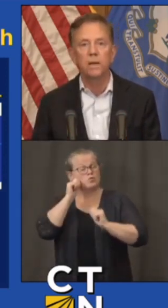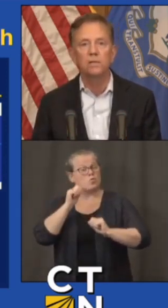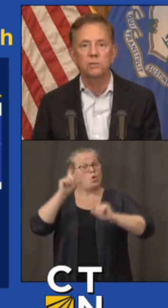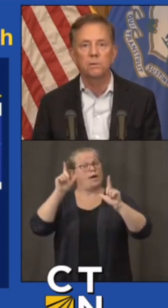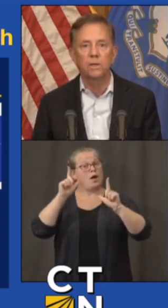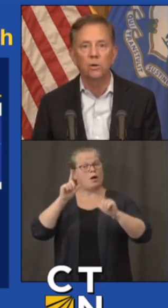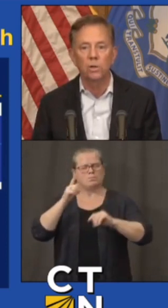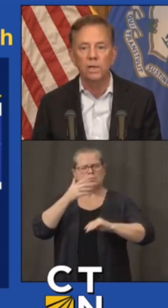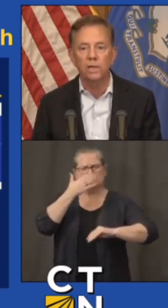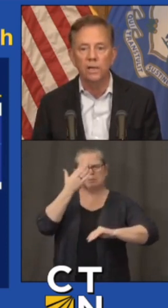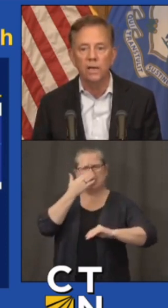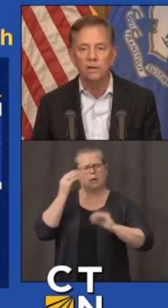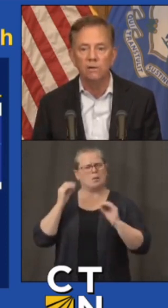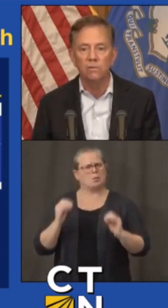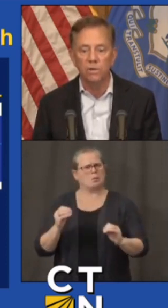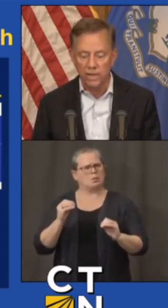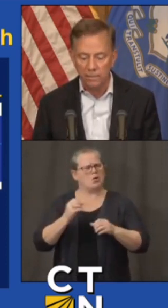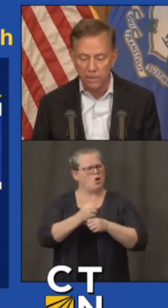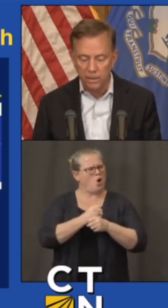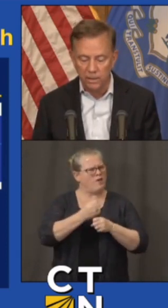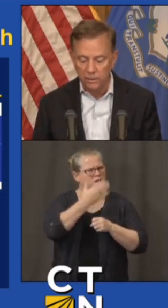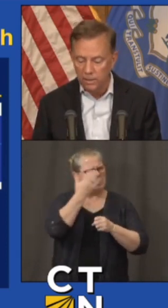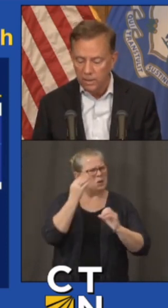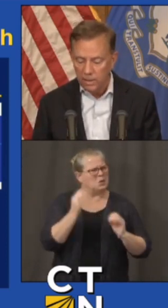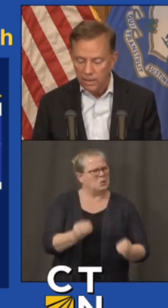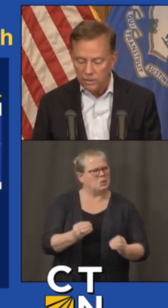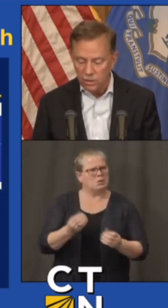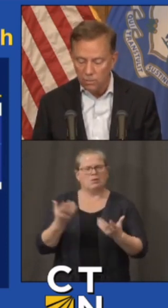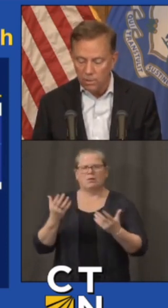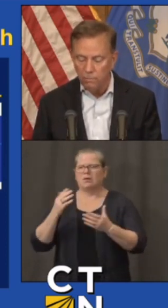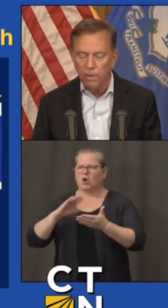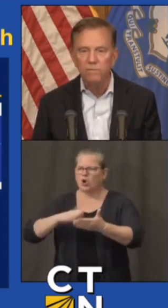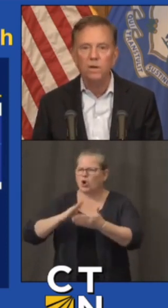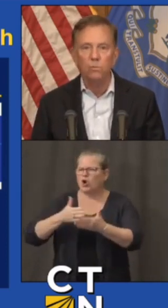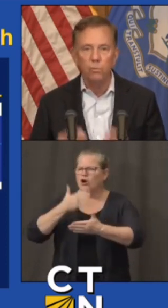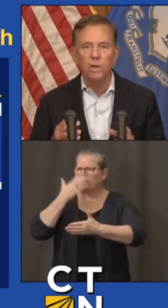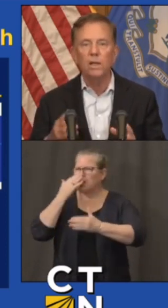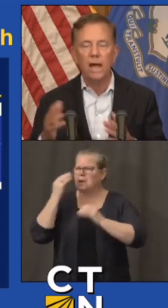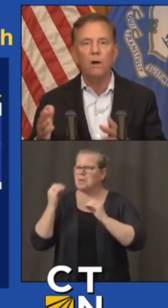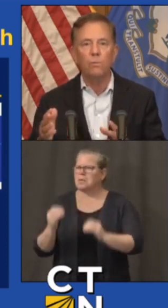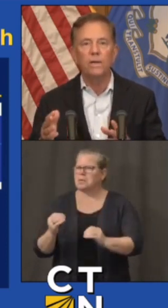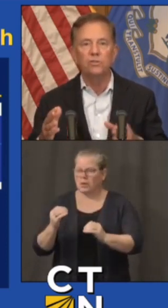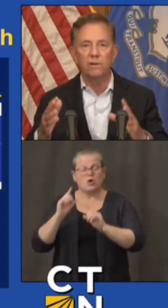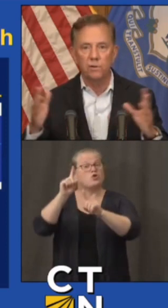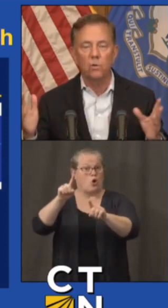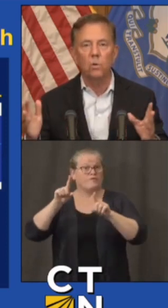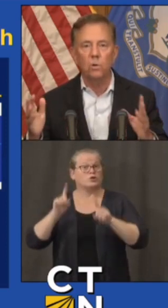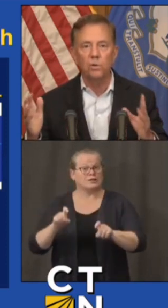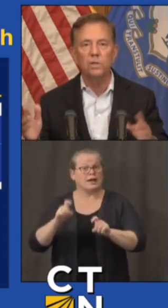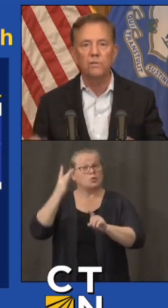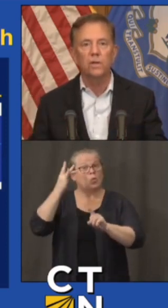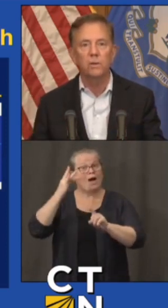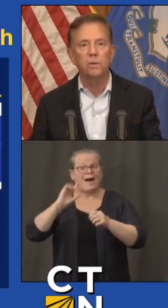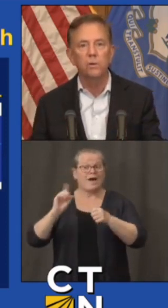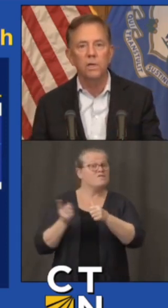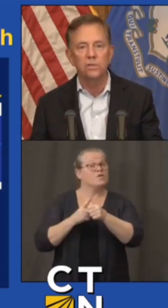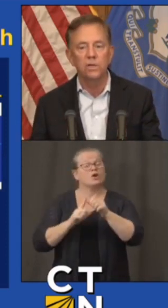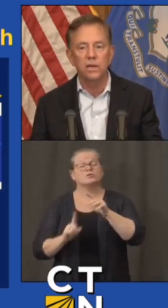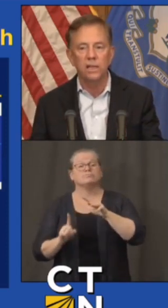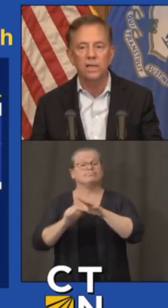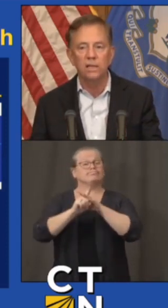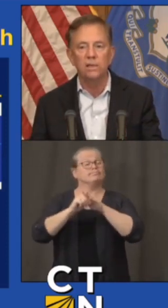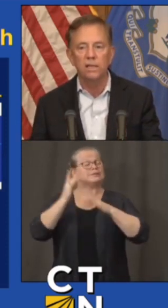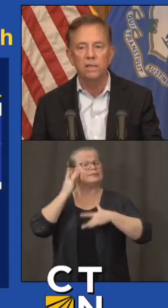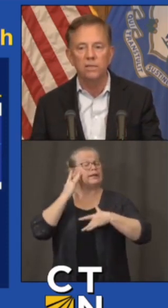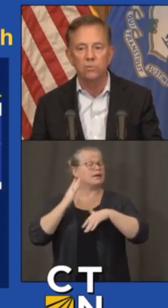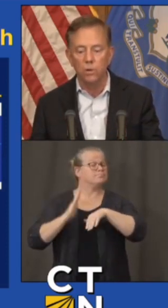of smell is an early indicator of what's happening there. So we've done a real outreach effort to all the different communities,